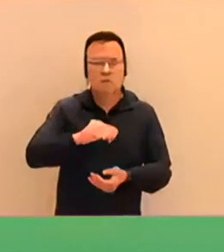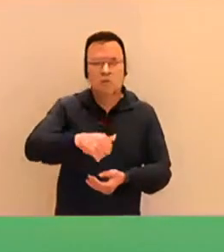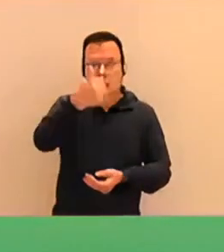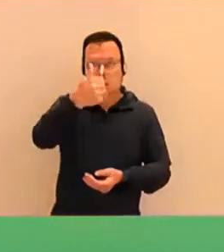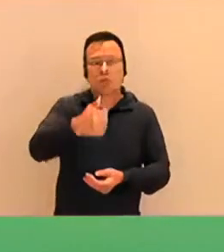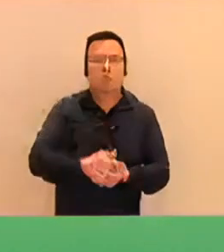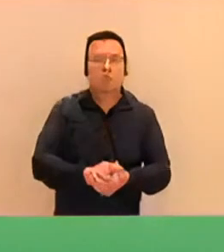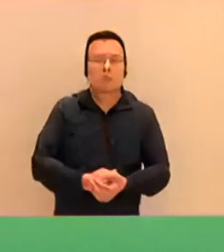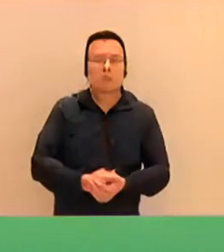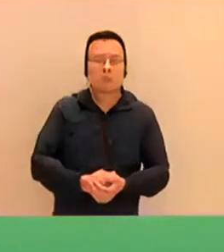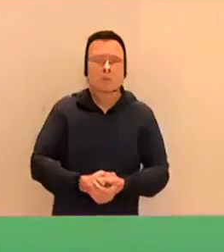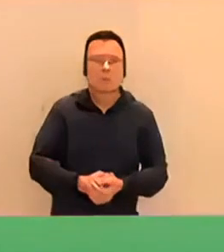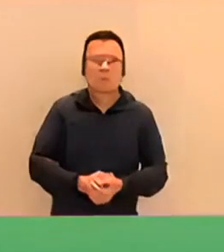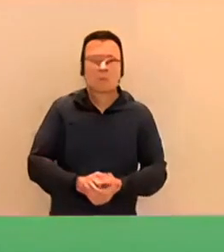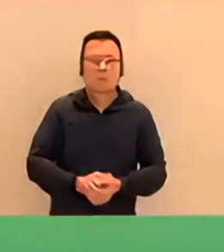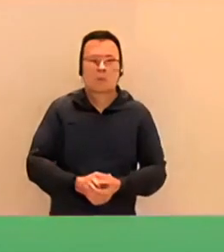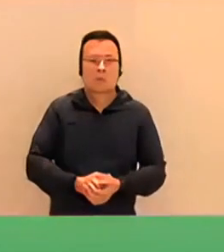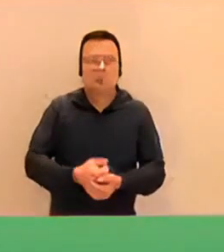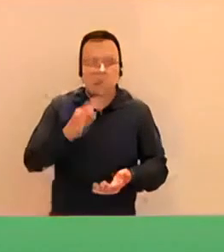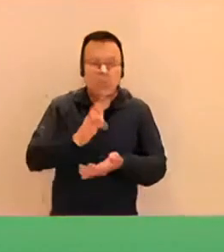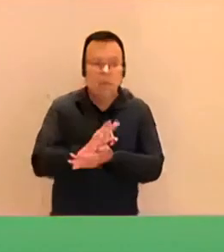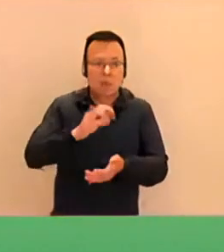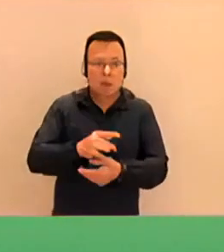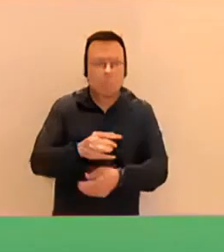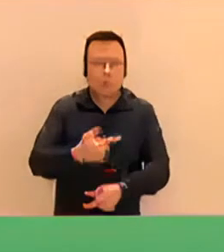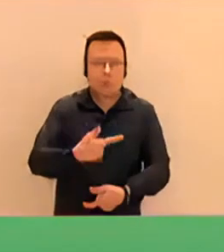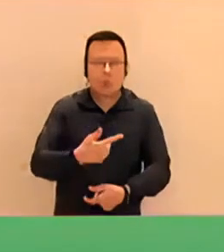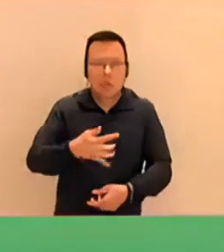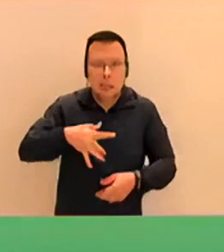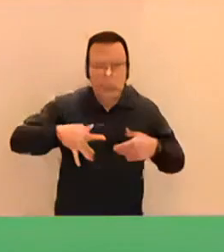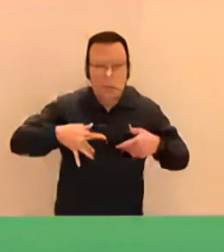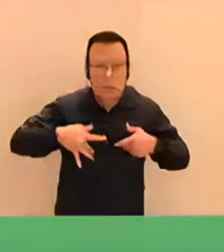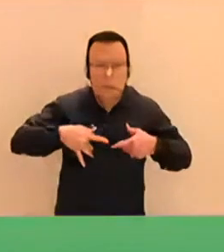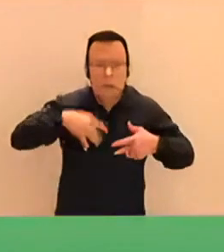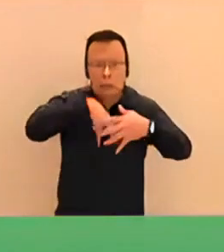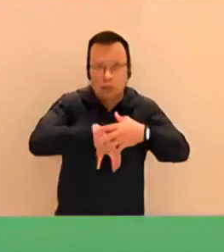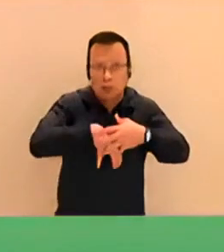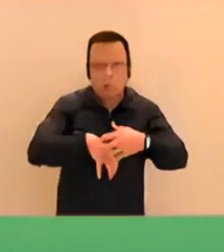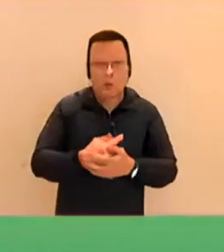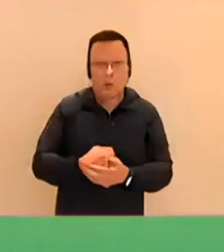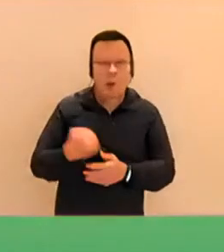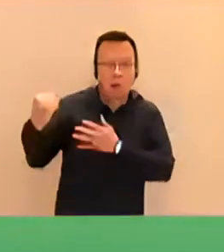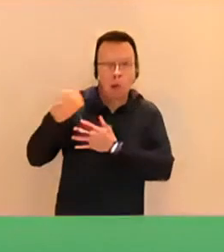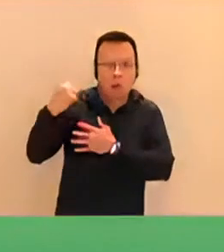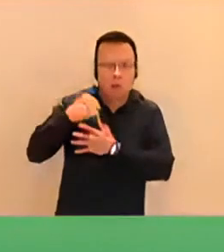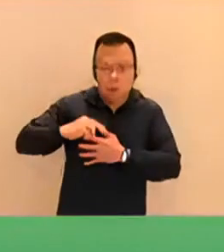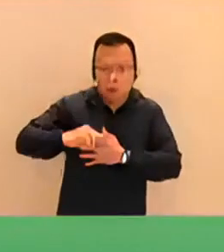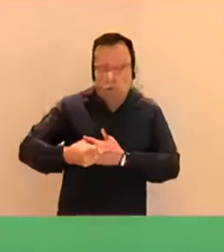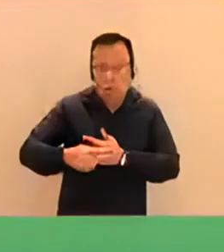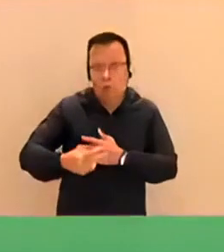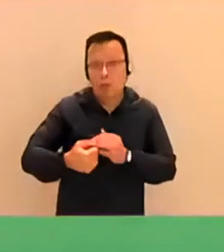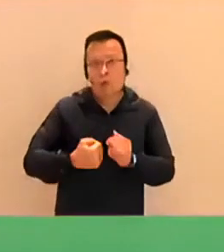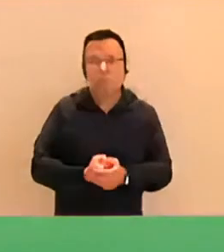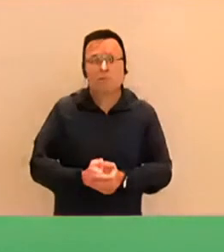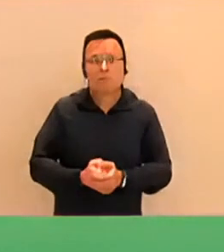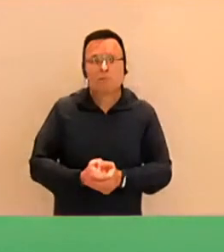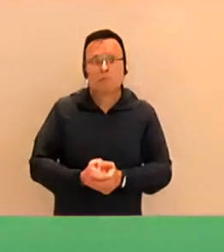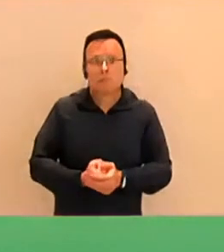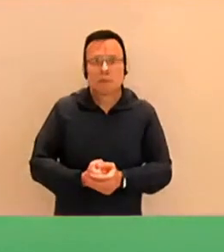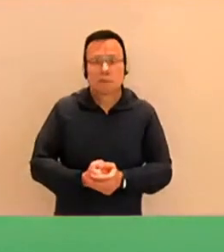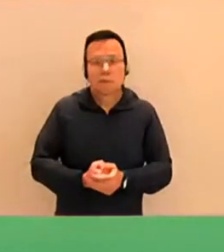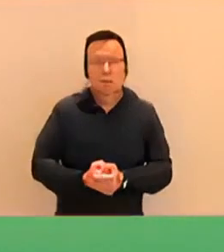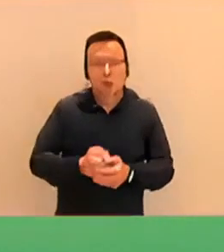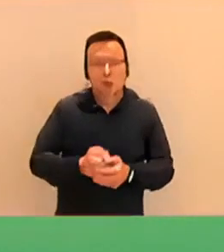of pandemic, we work very, very hard and very quiet, and we make it. So